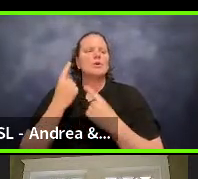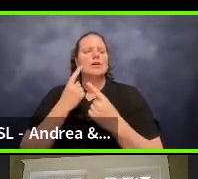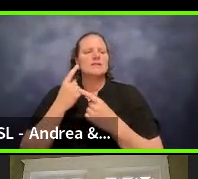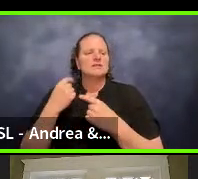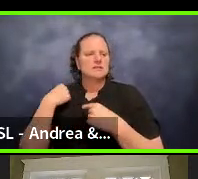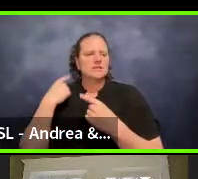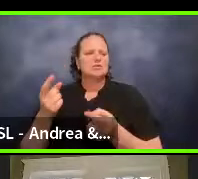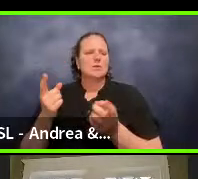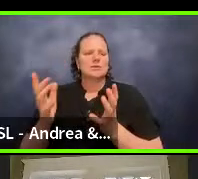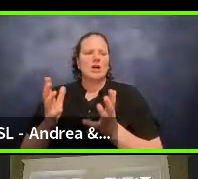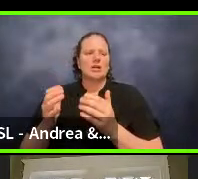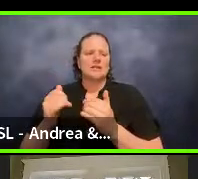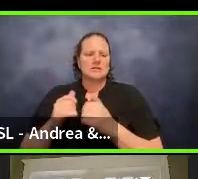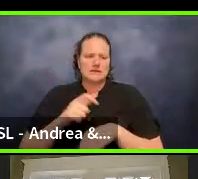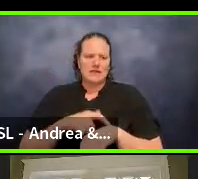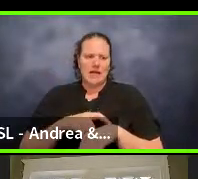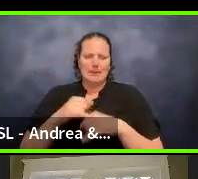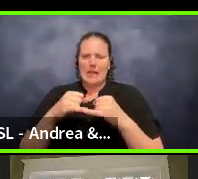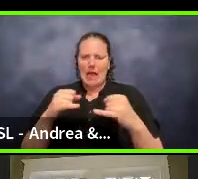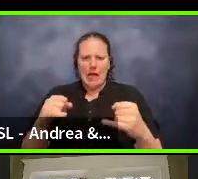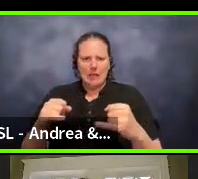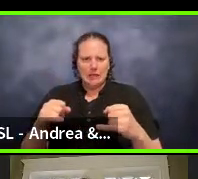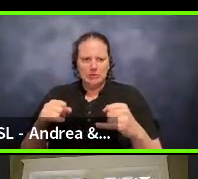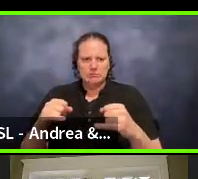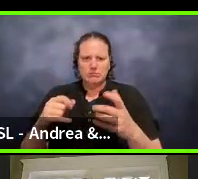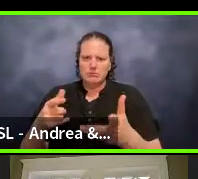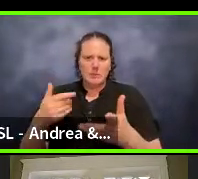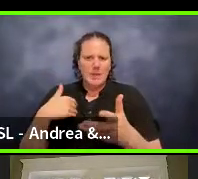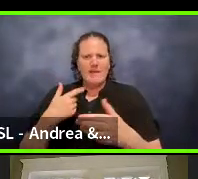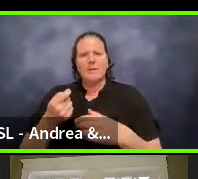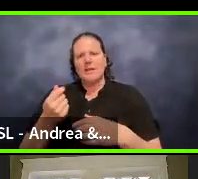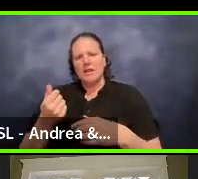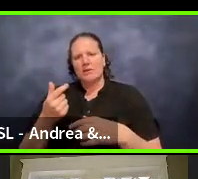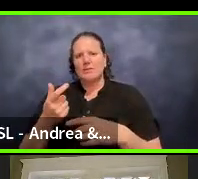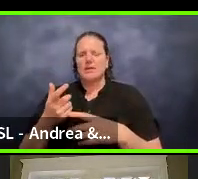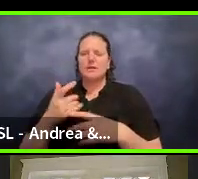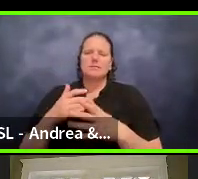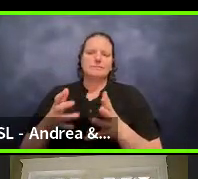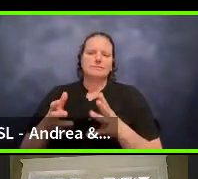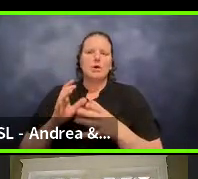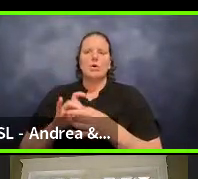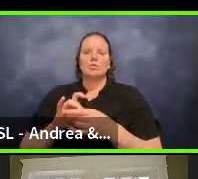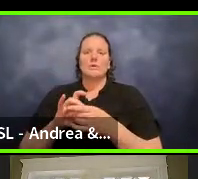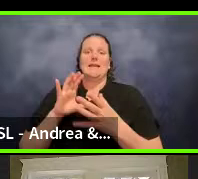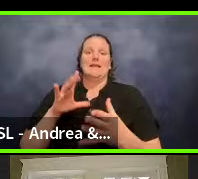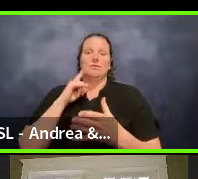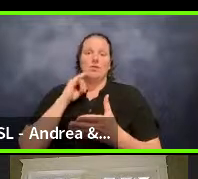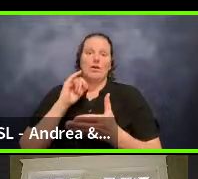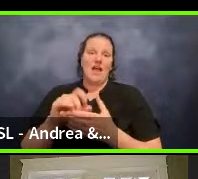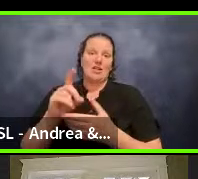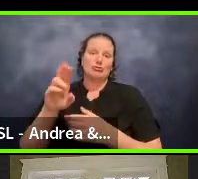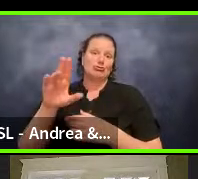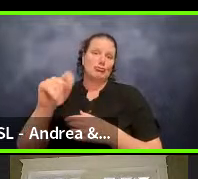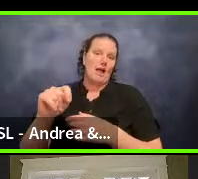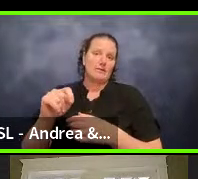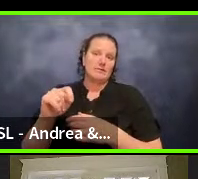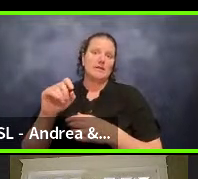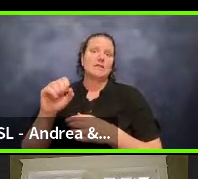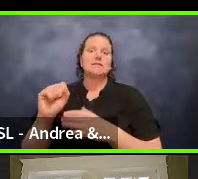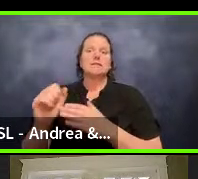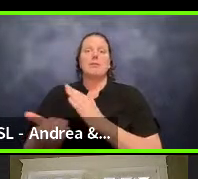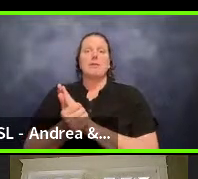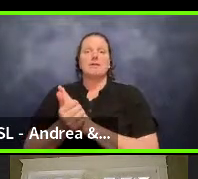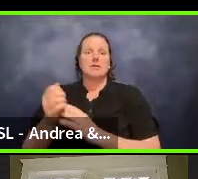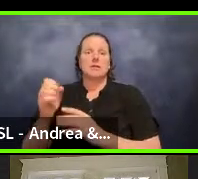we've been talking timelines, since there has been a little bit of a slip of the release for the draft supplemental EIS to